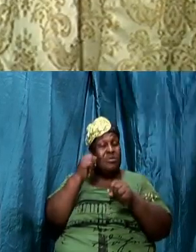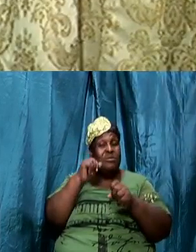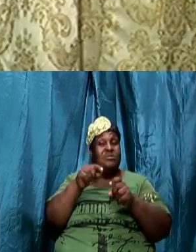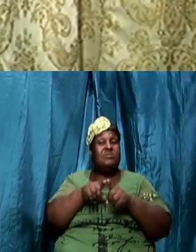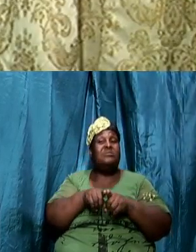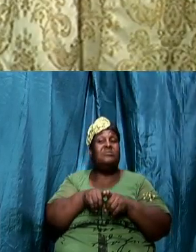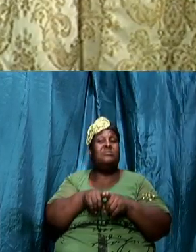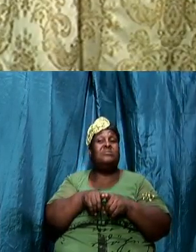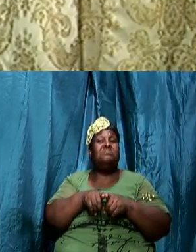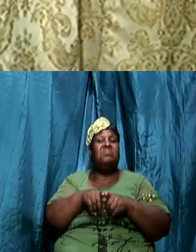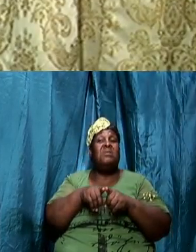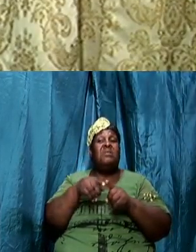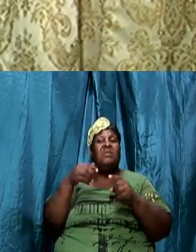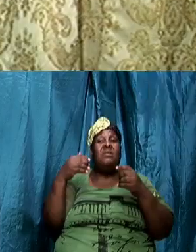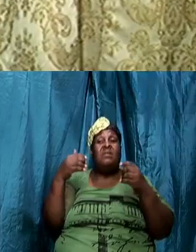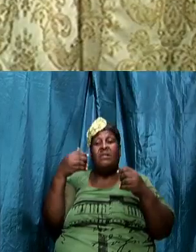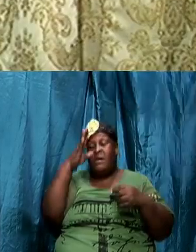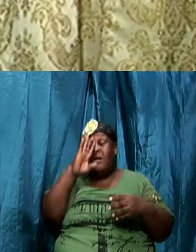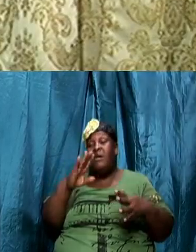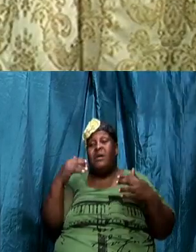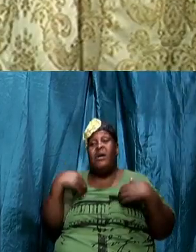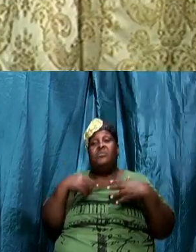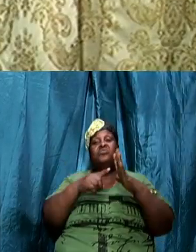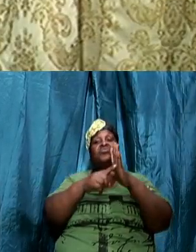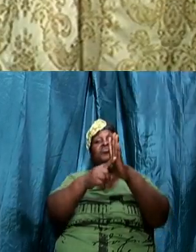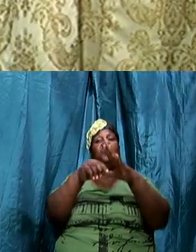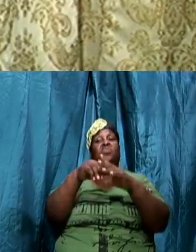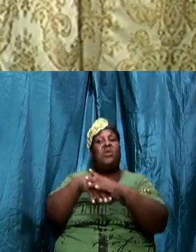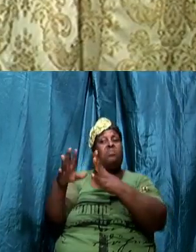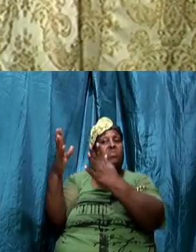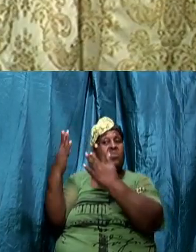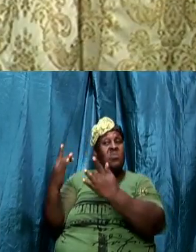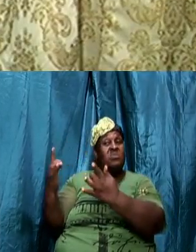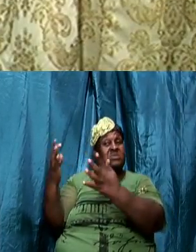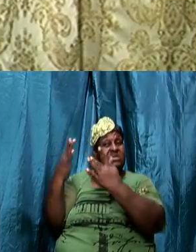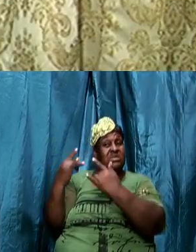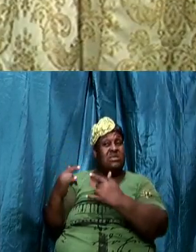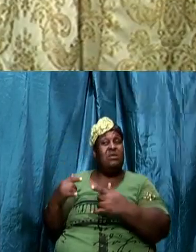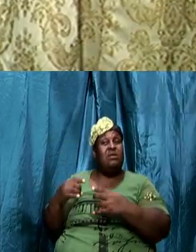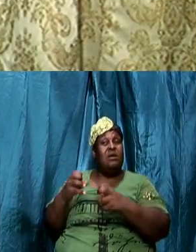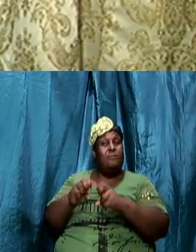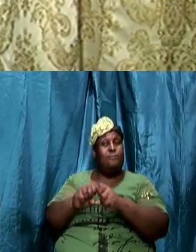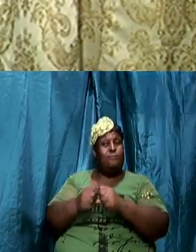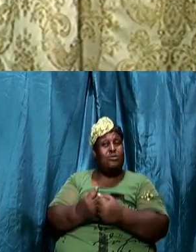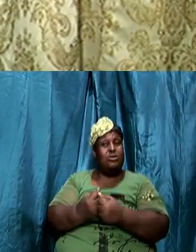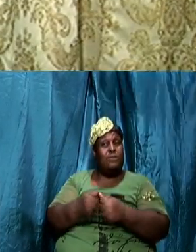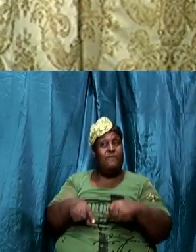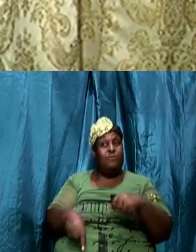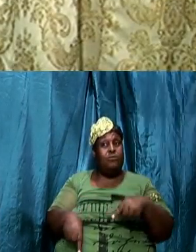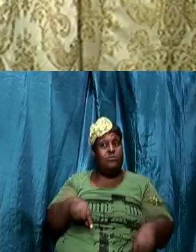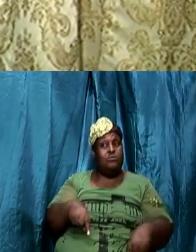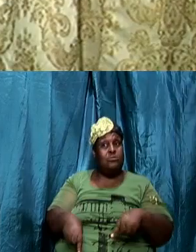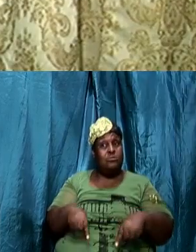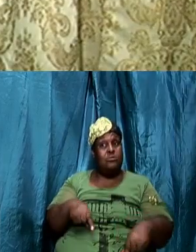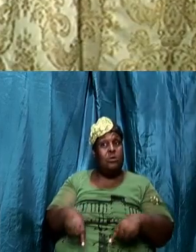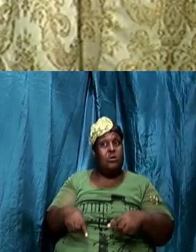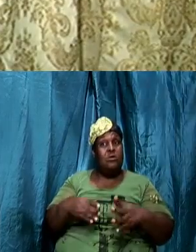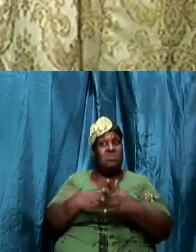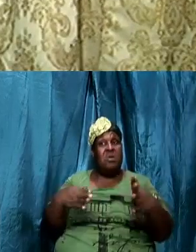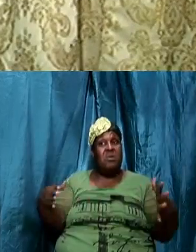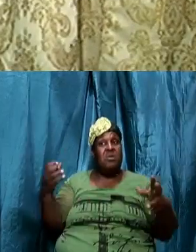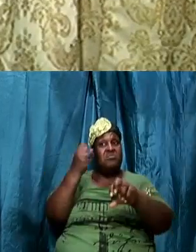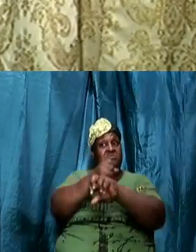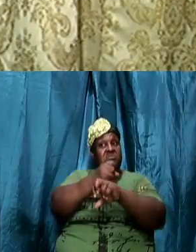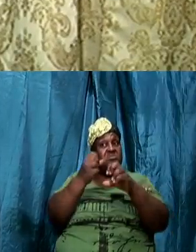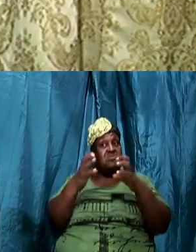God had to show up in his mercy. Crush him foot. That's Balaam's foot against a